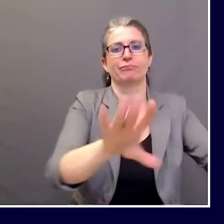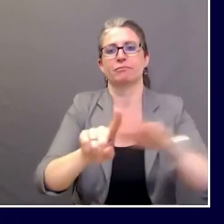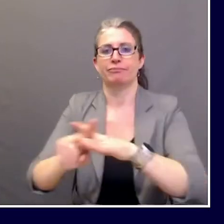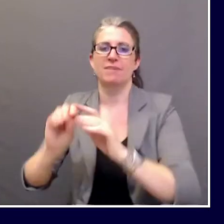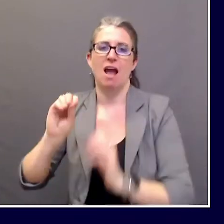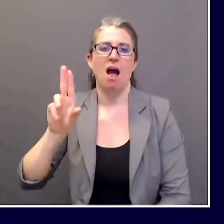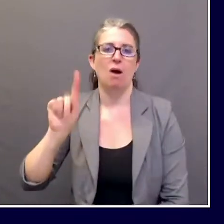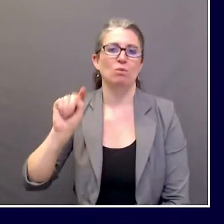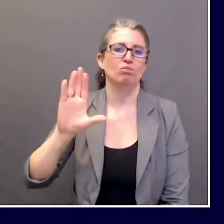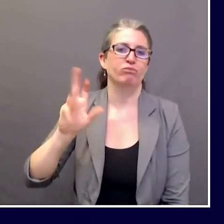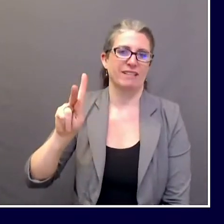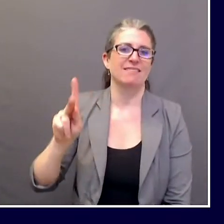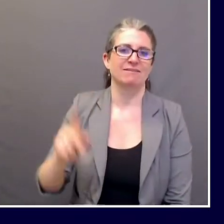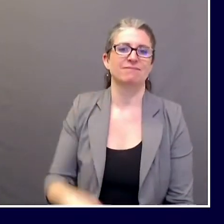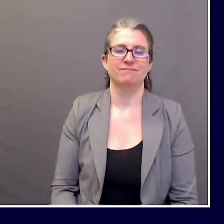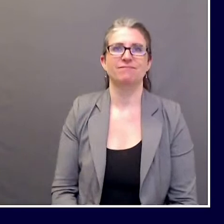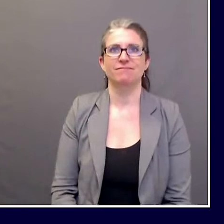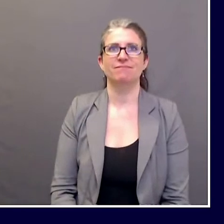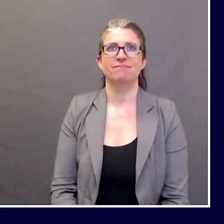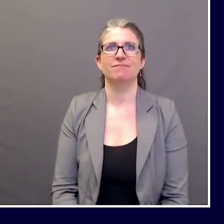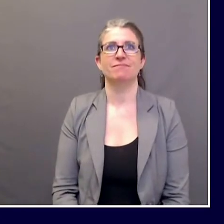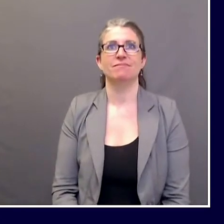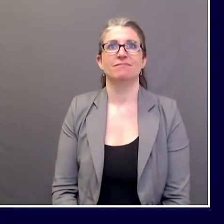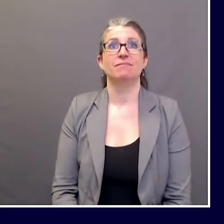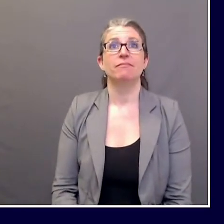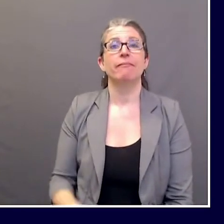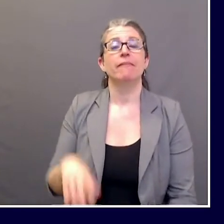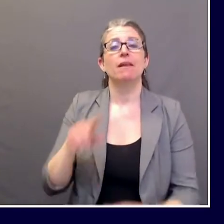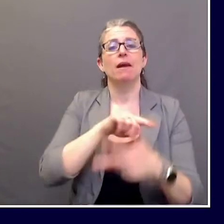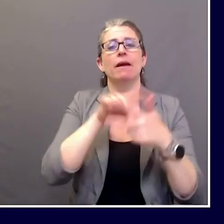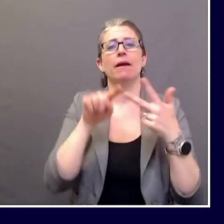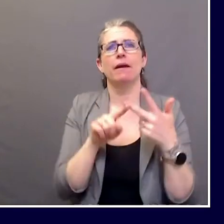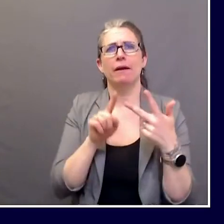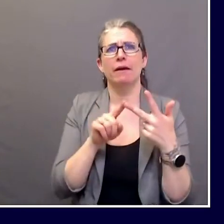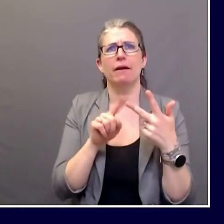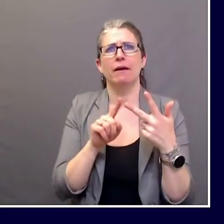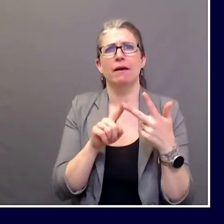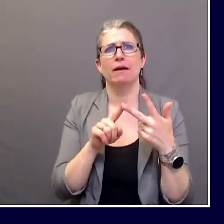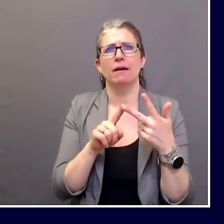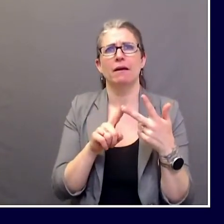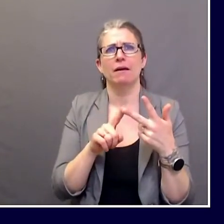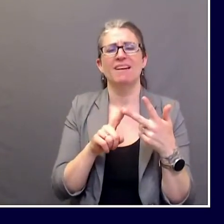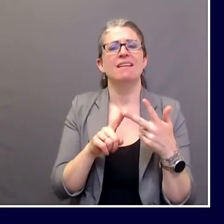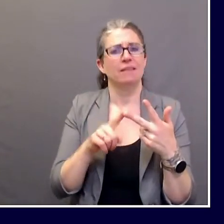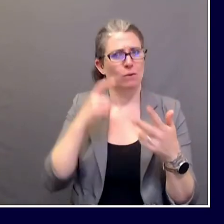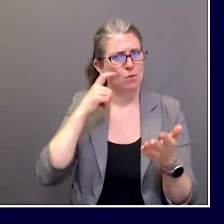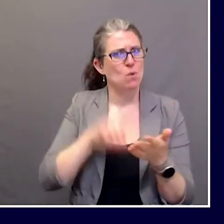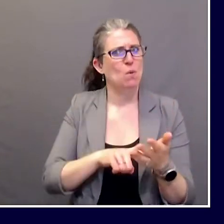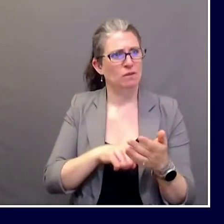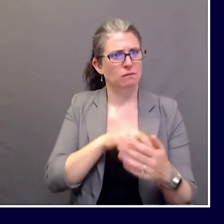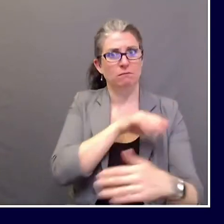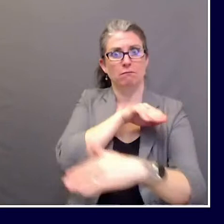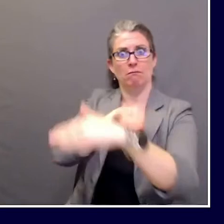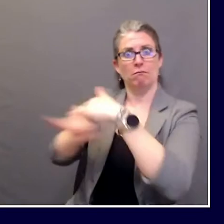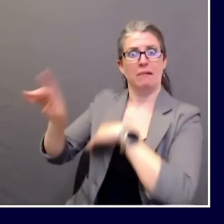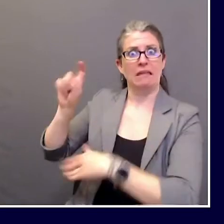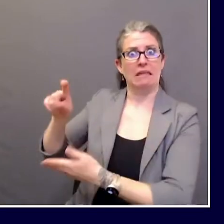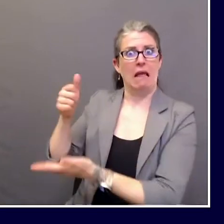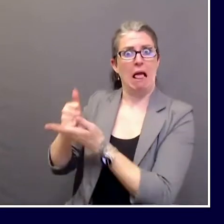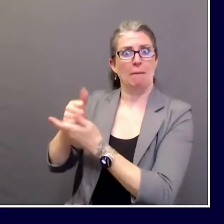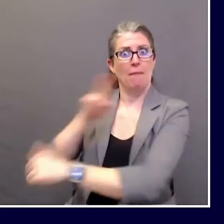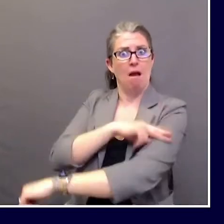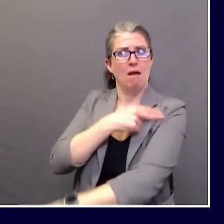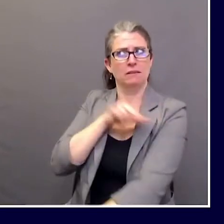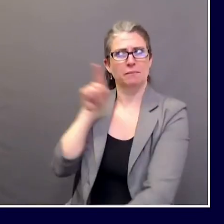that we've also seen an increase in hospitalizations just in the past couple of days. The average age of individuals who have